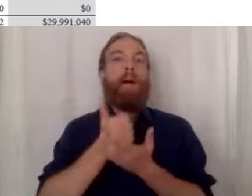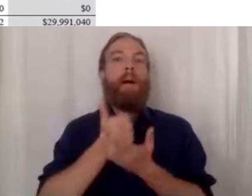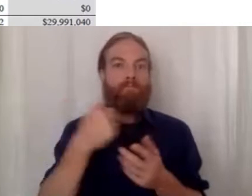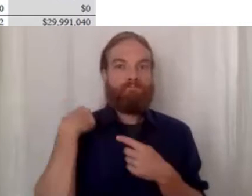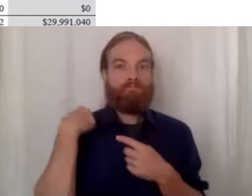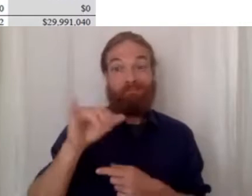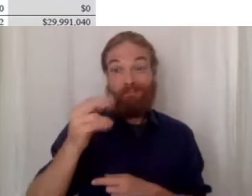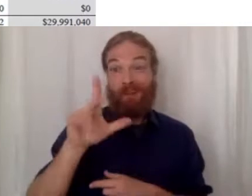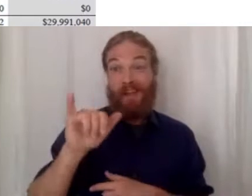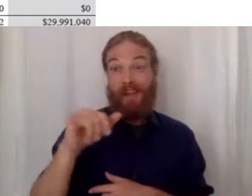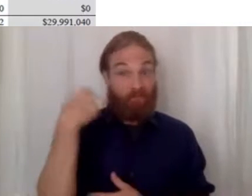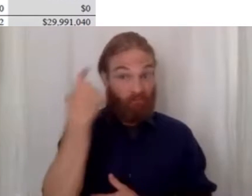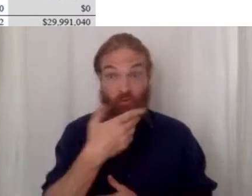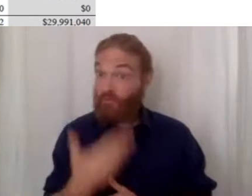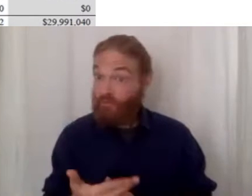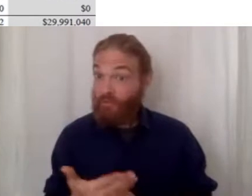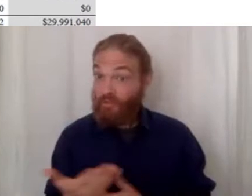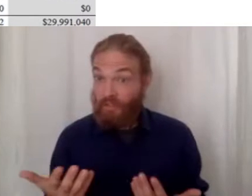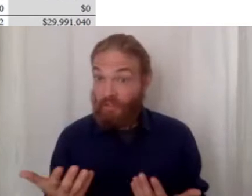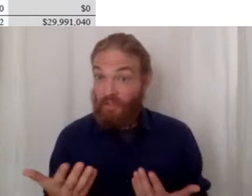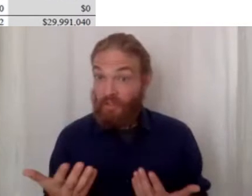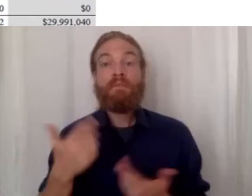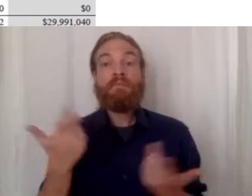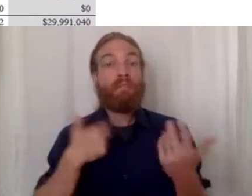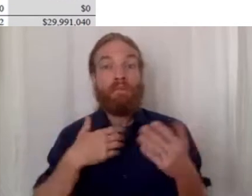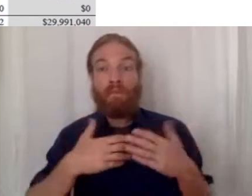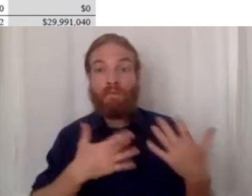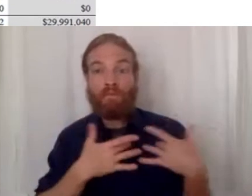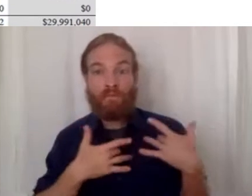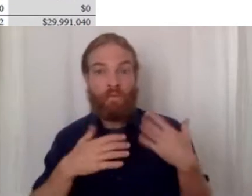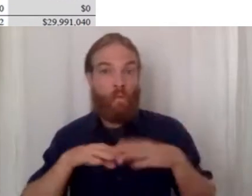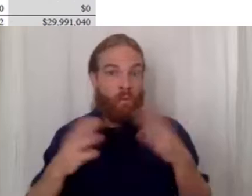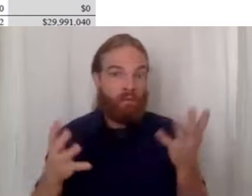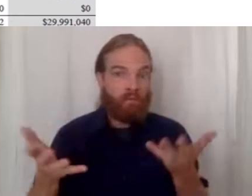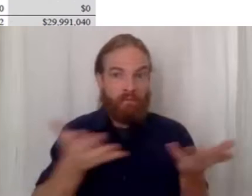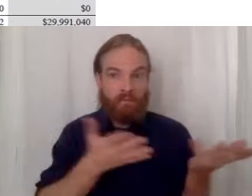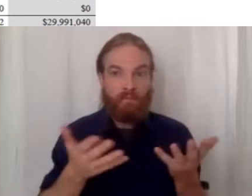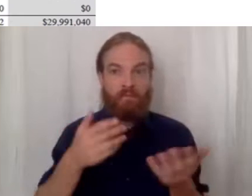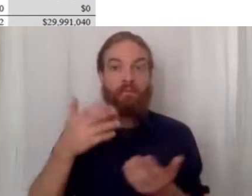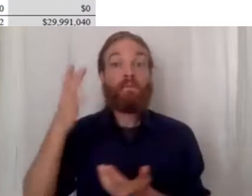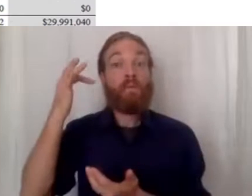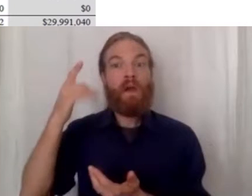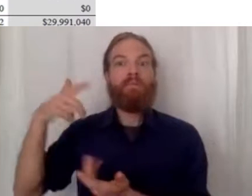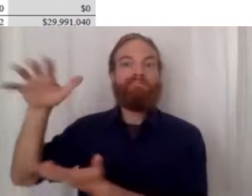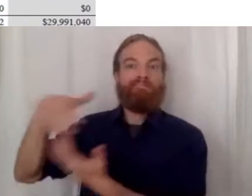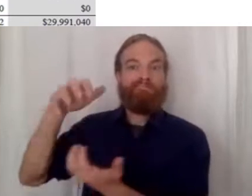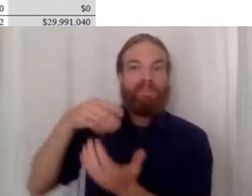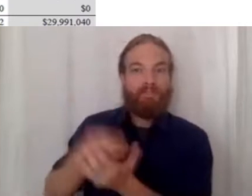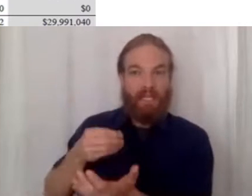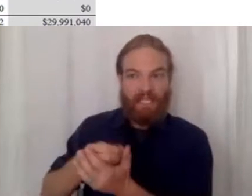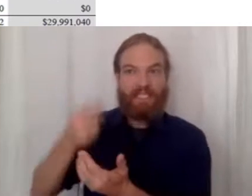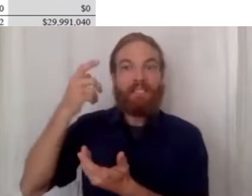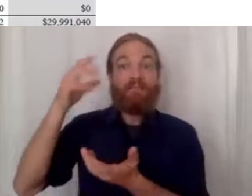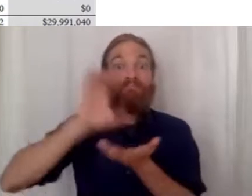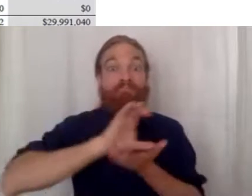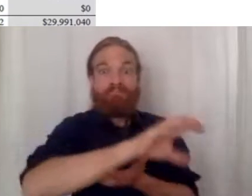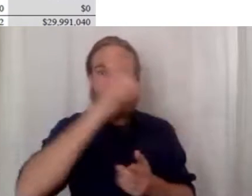additional funding that we've been receiving for the COVID response. Through August, we have no concerns at this time.